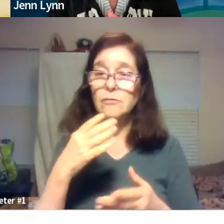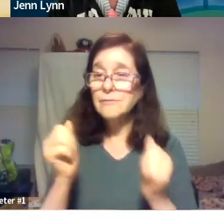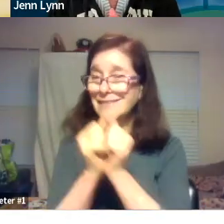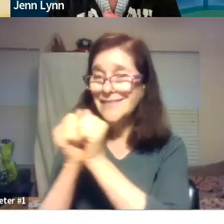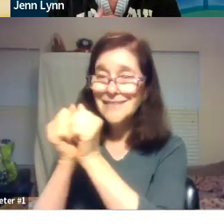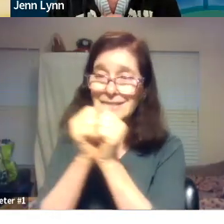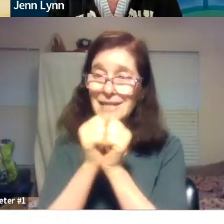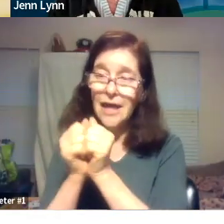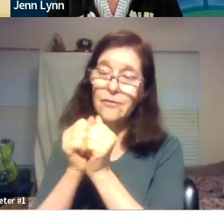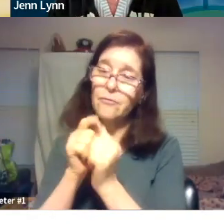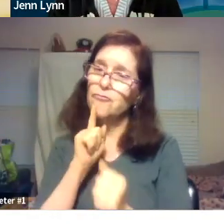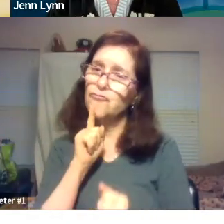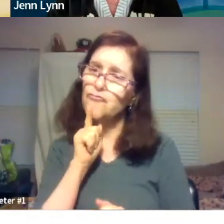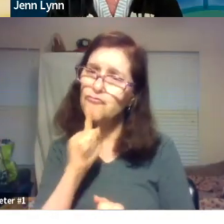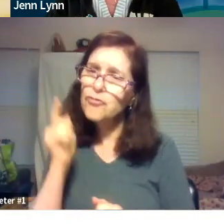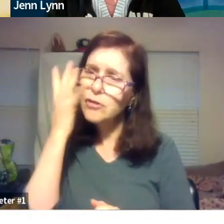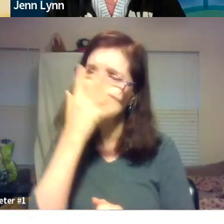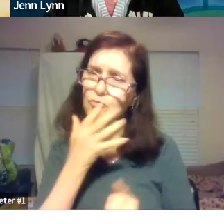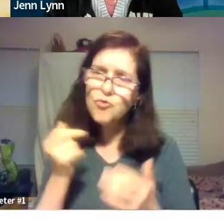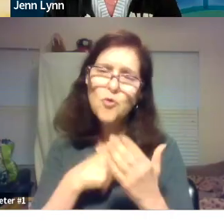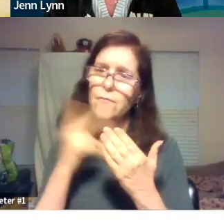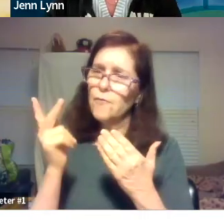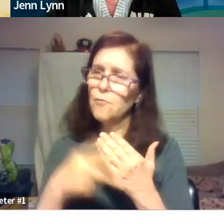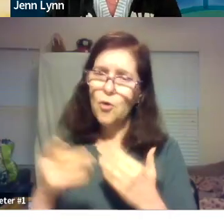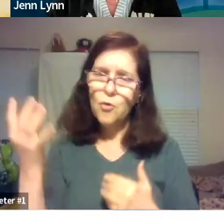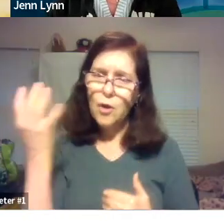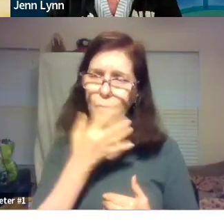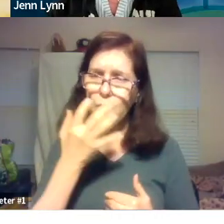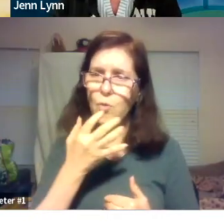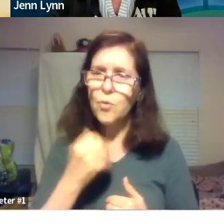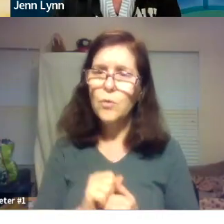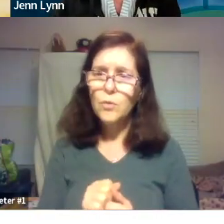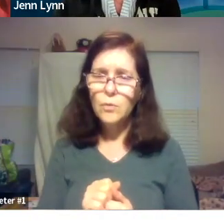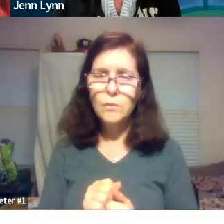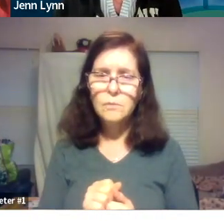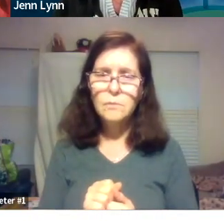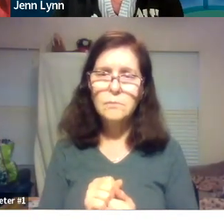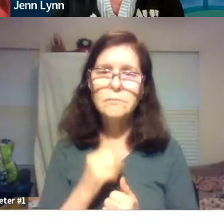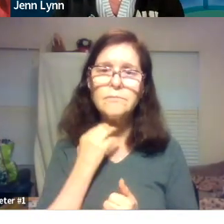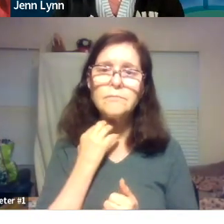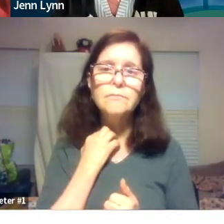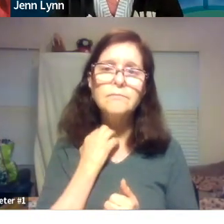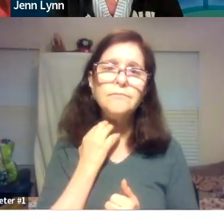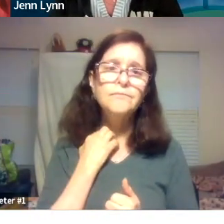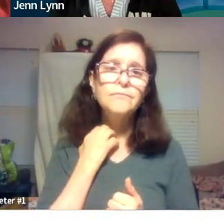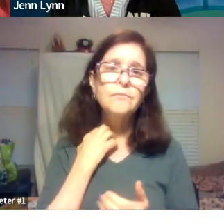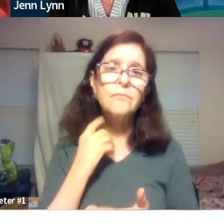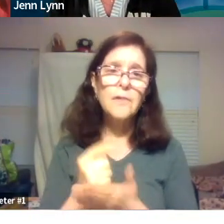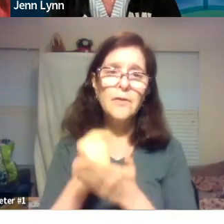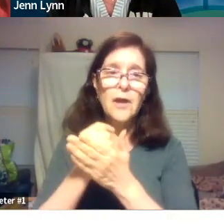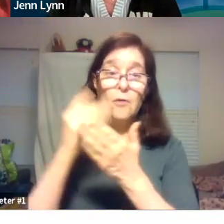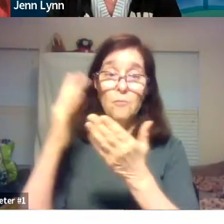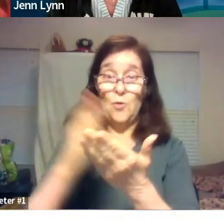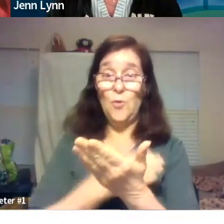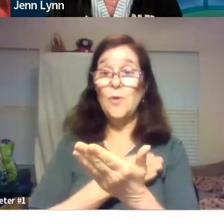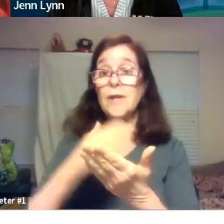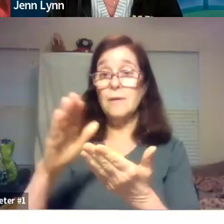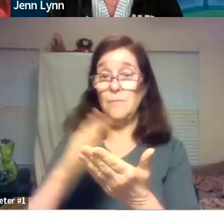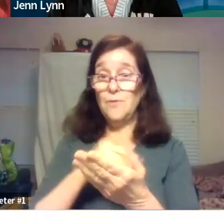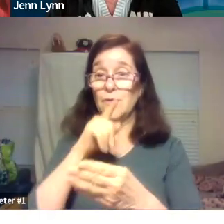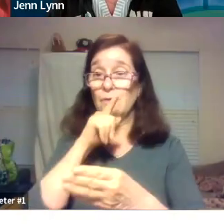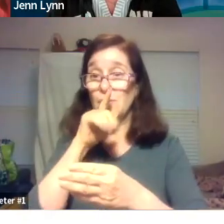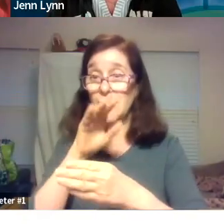a really beautiful program. You can go to the next. Our therapeutic music, we contract